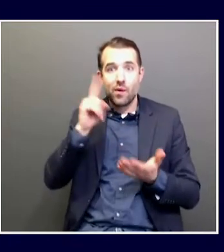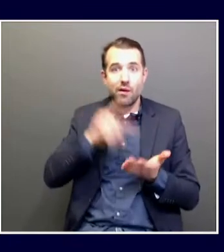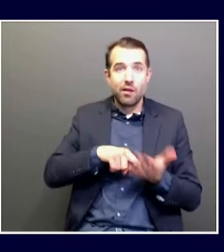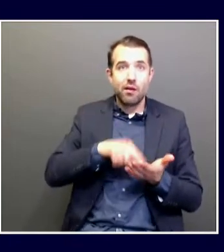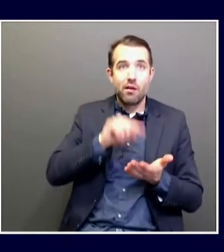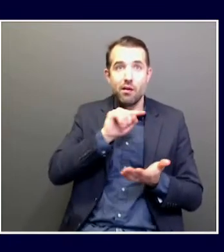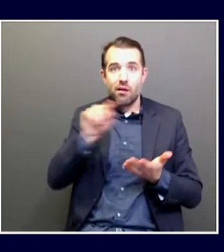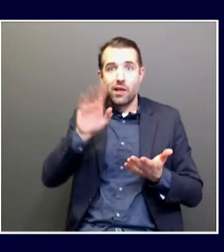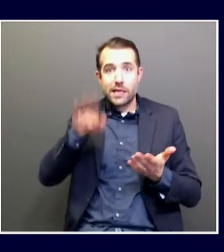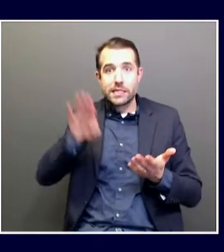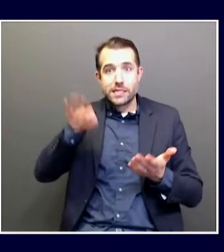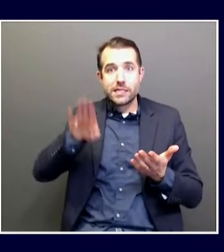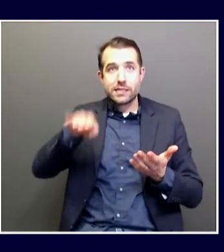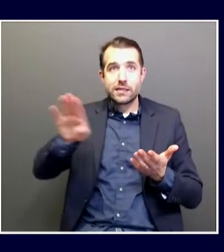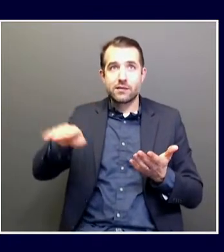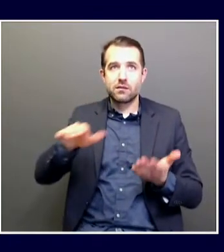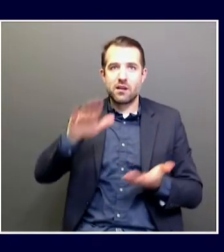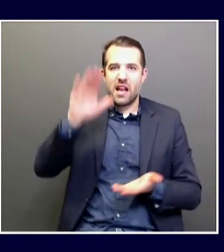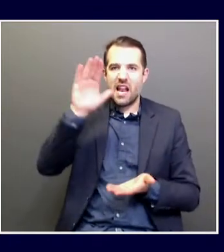so many other variables.